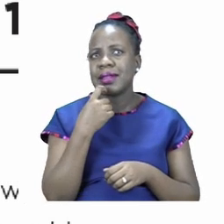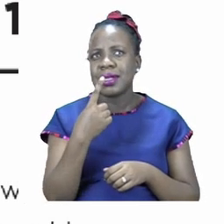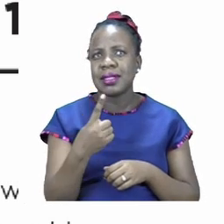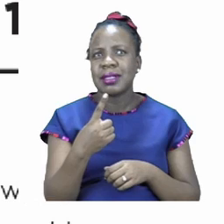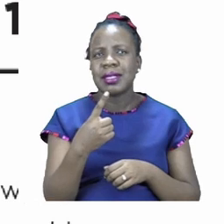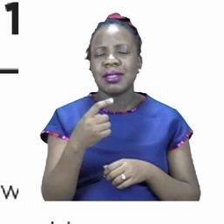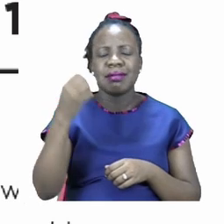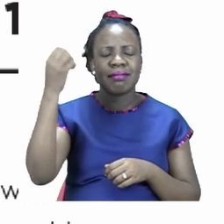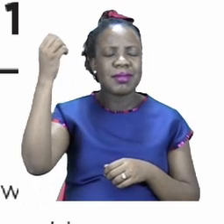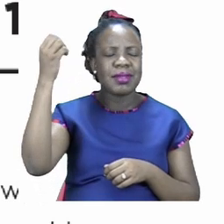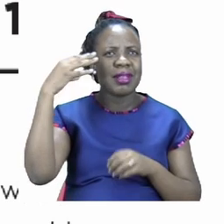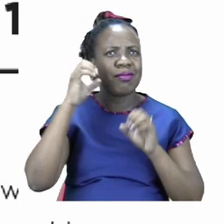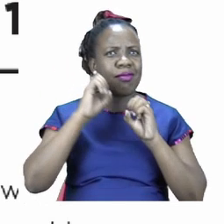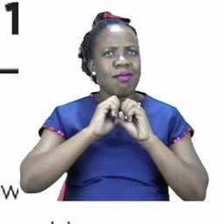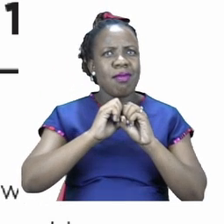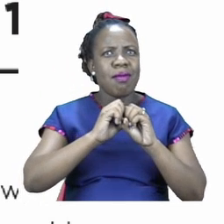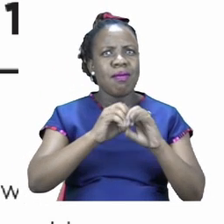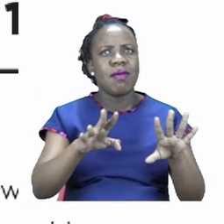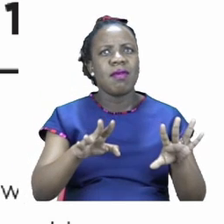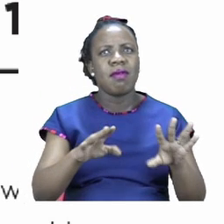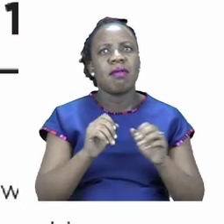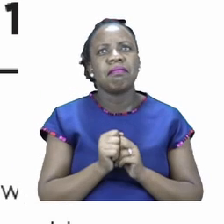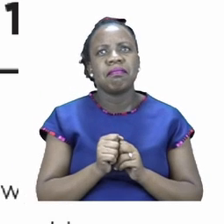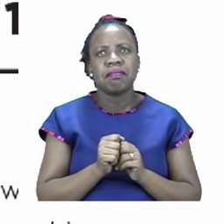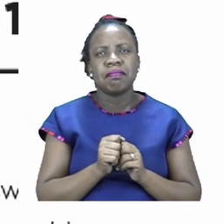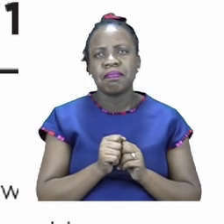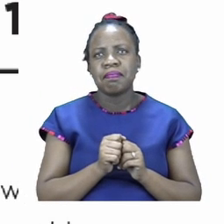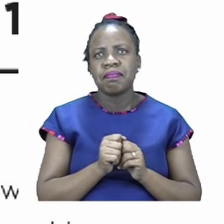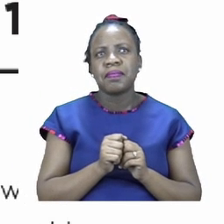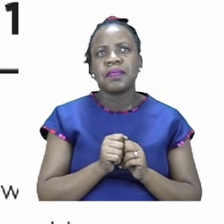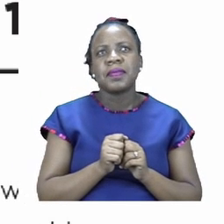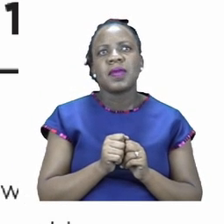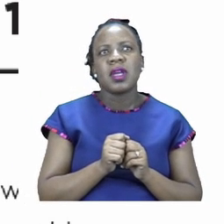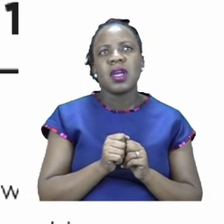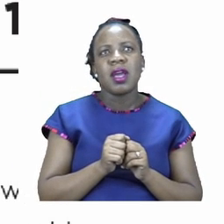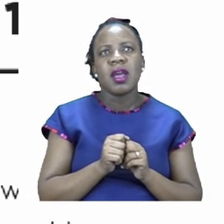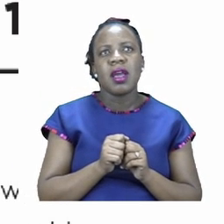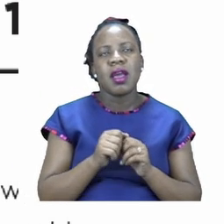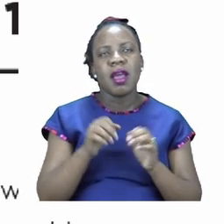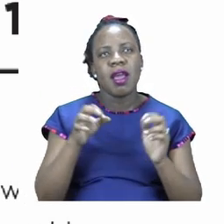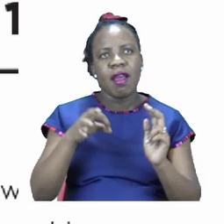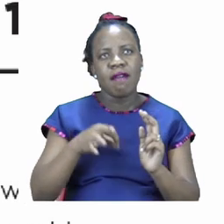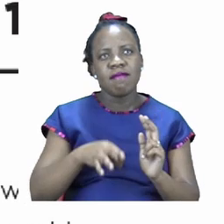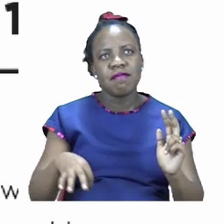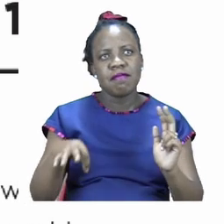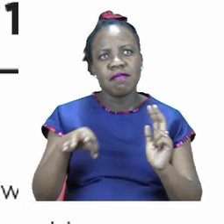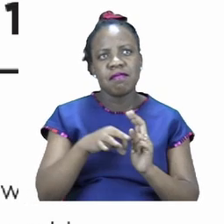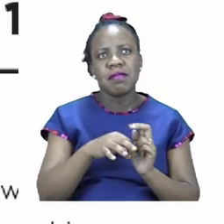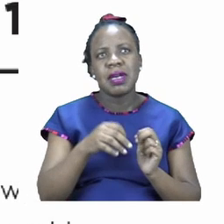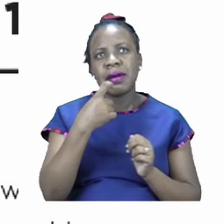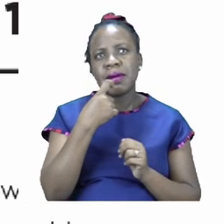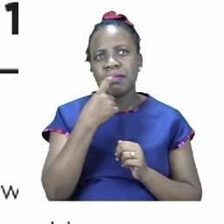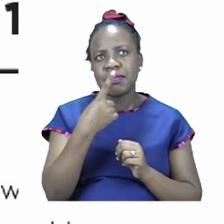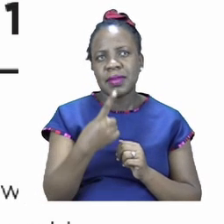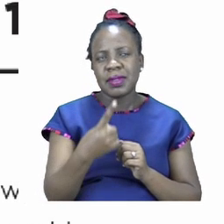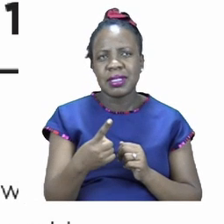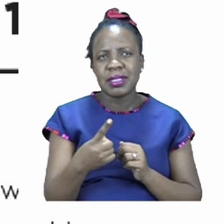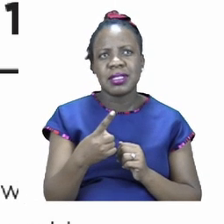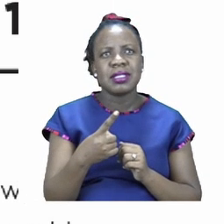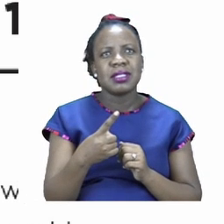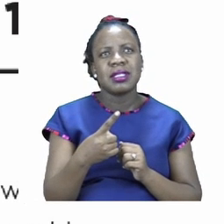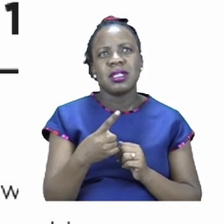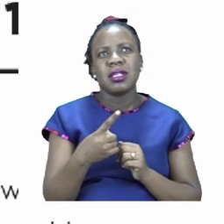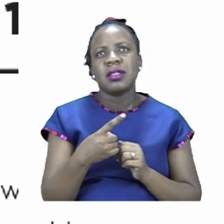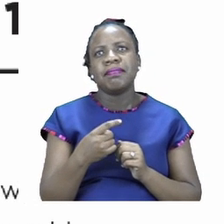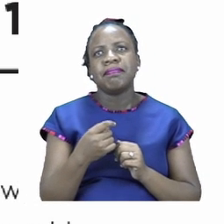Ayua then stood up and said to her people, "It cannot be summer